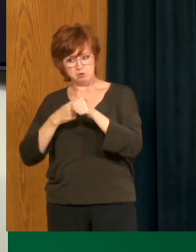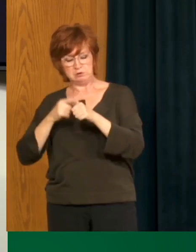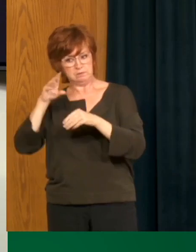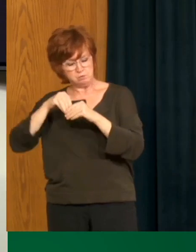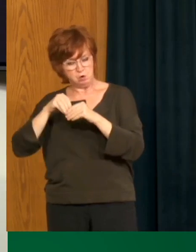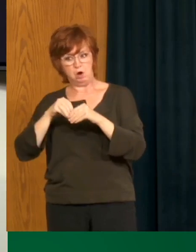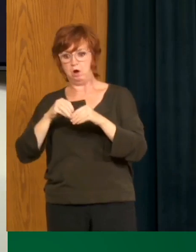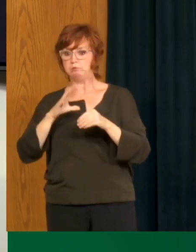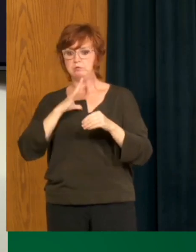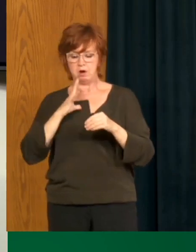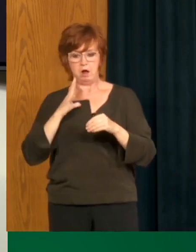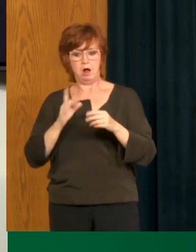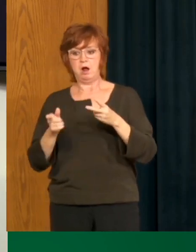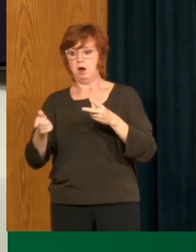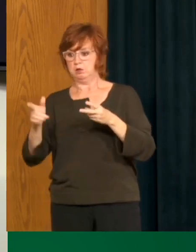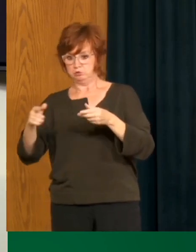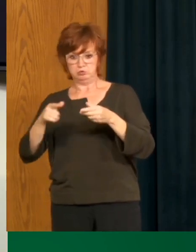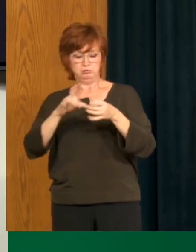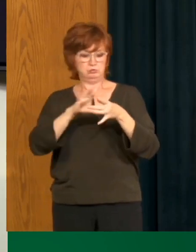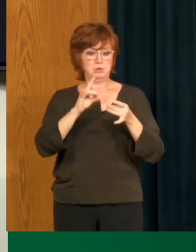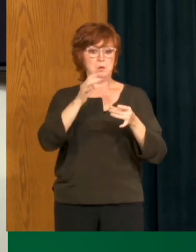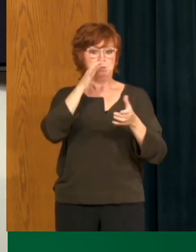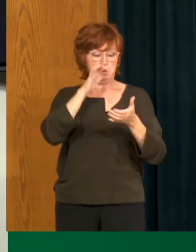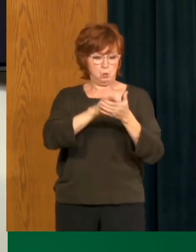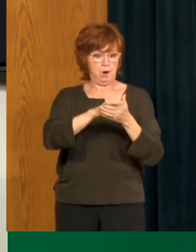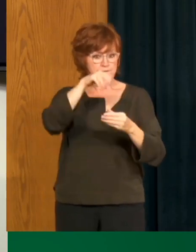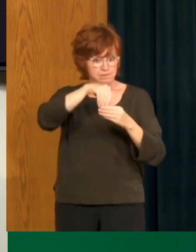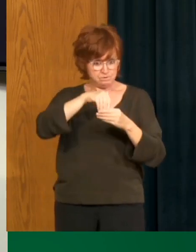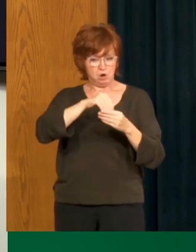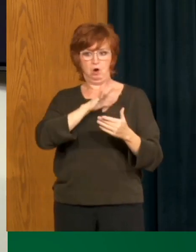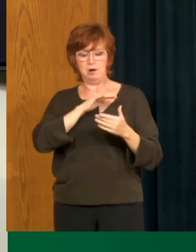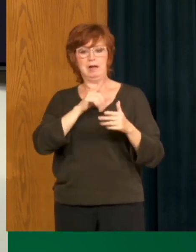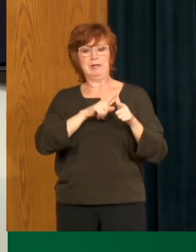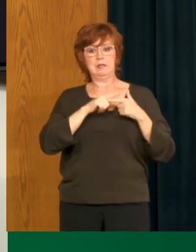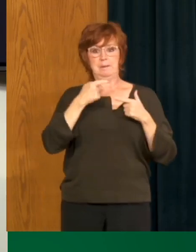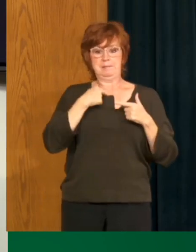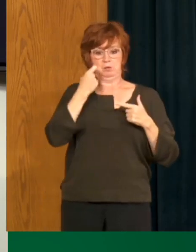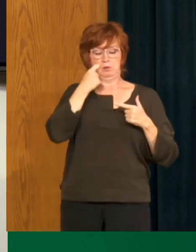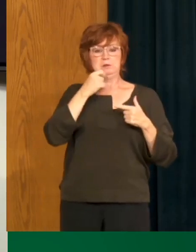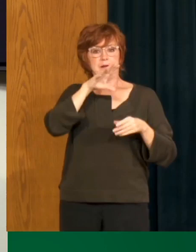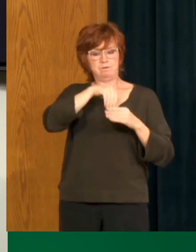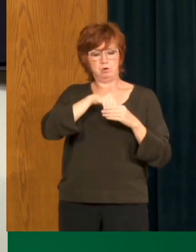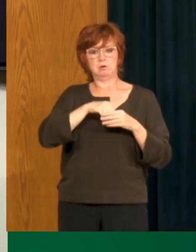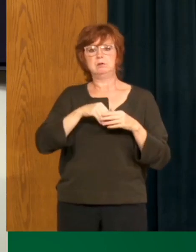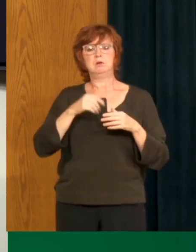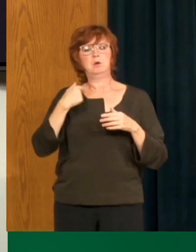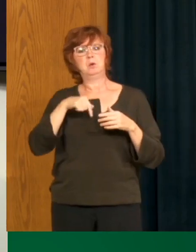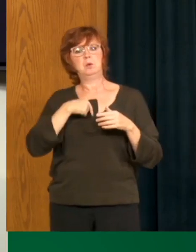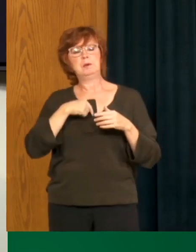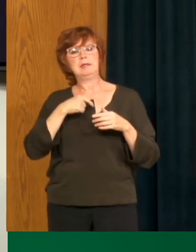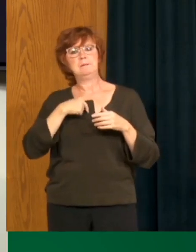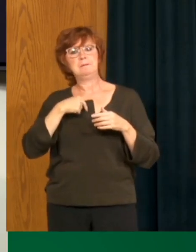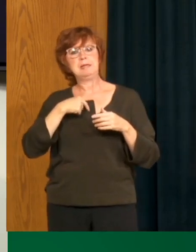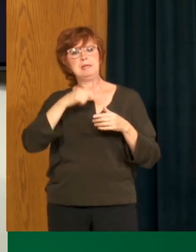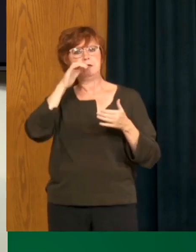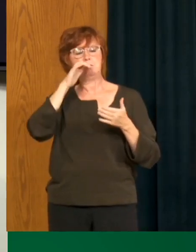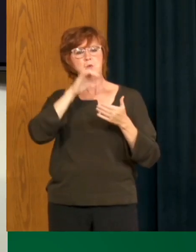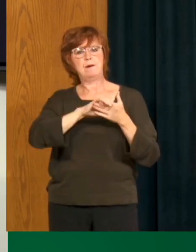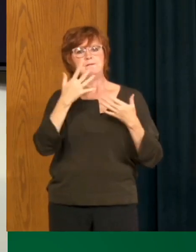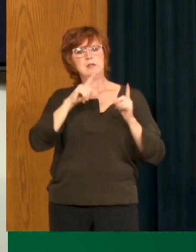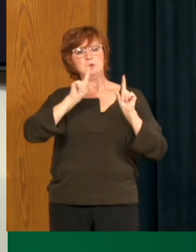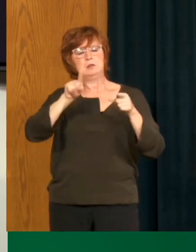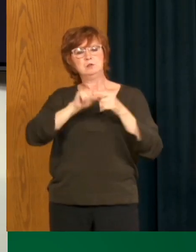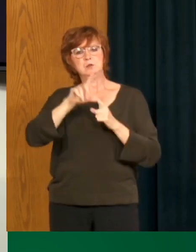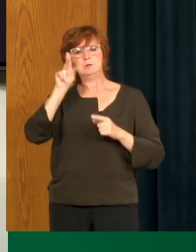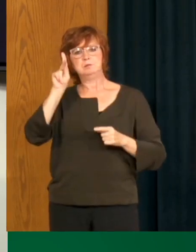daughter. And most recently, my wife and I had attended in Kenya this past year. That was a